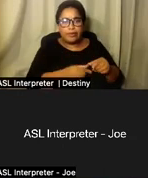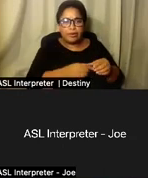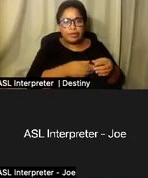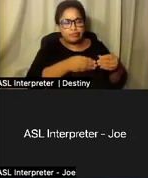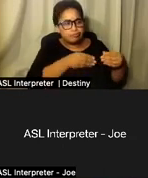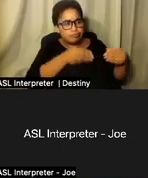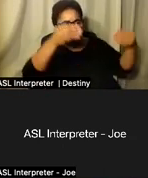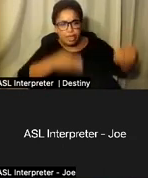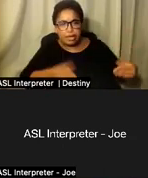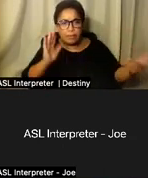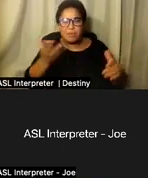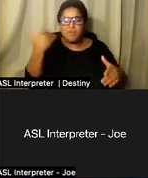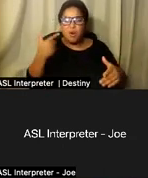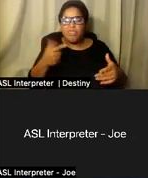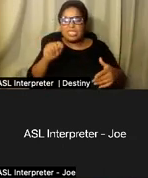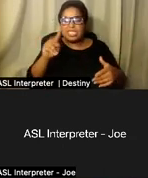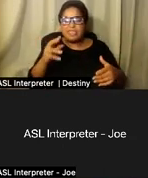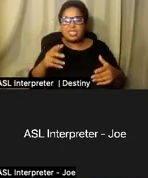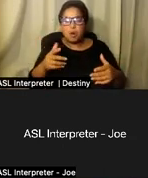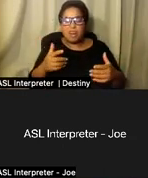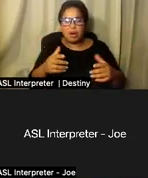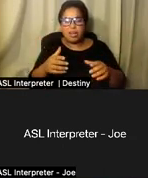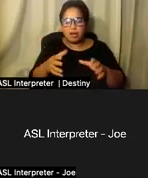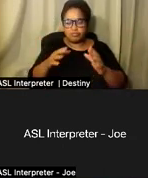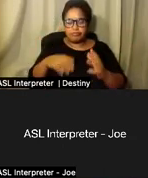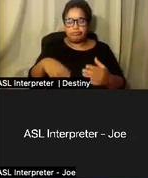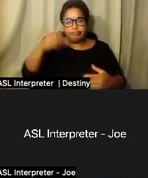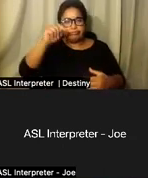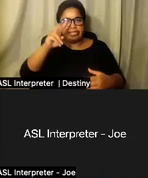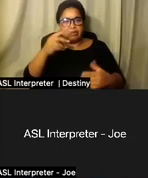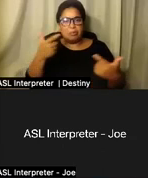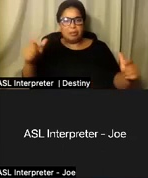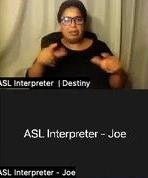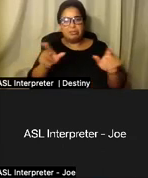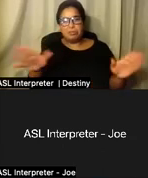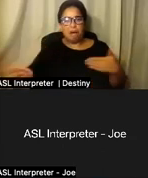to the big boxy TVs of 1994, so those are a particular